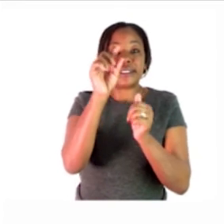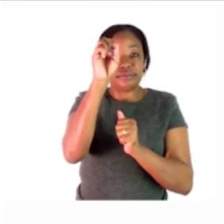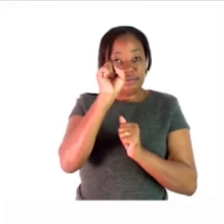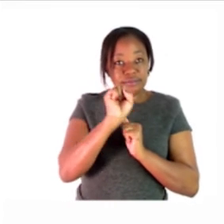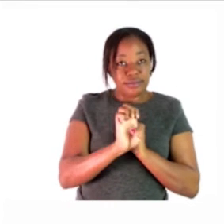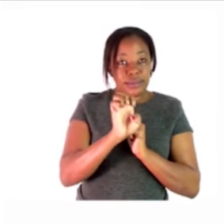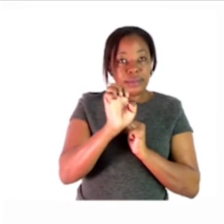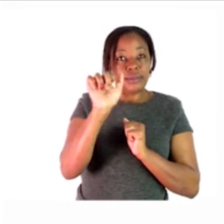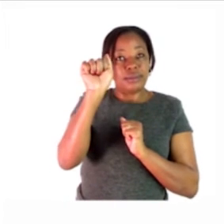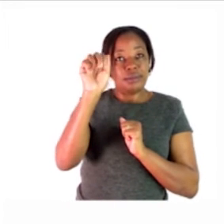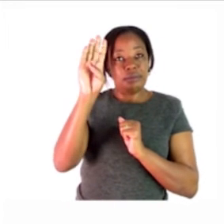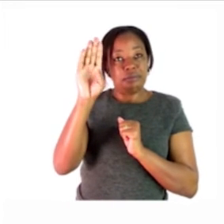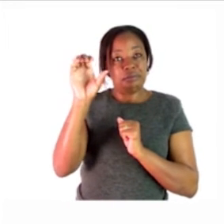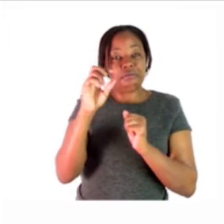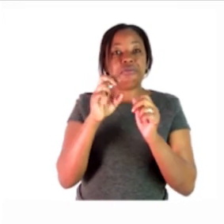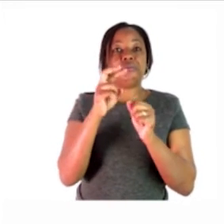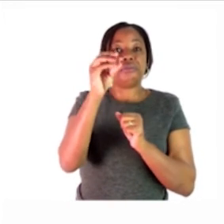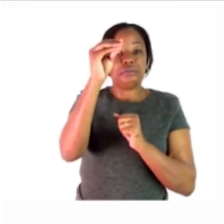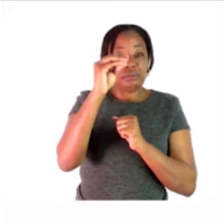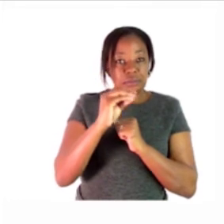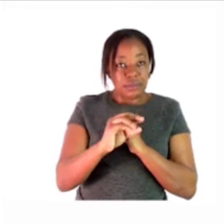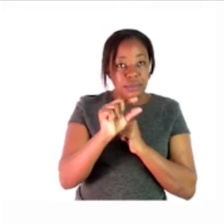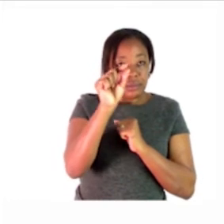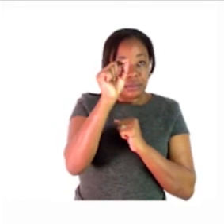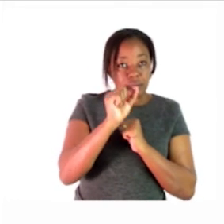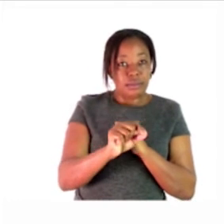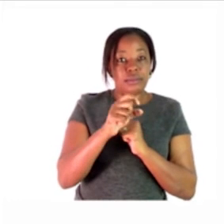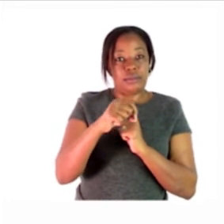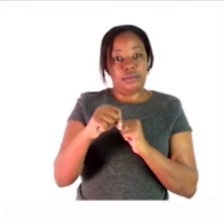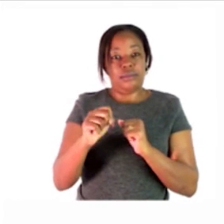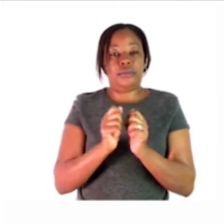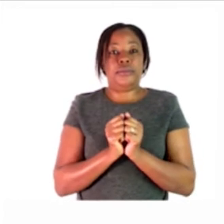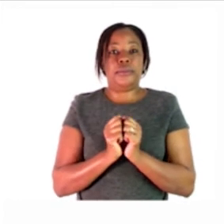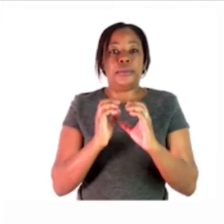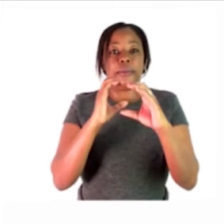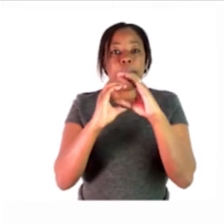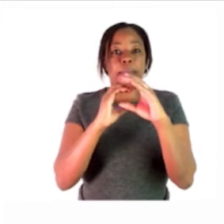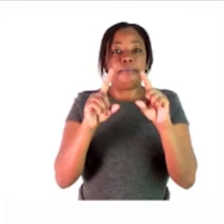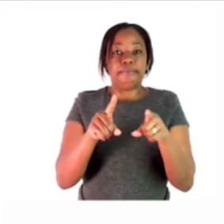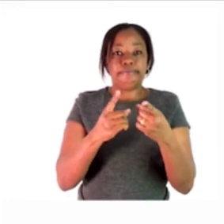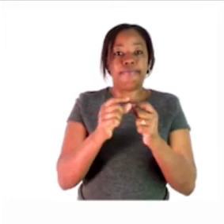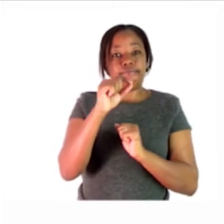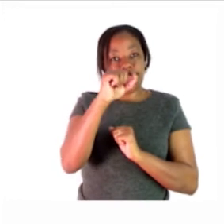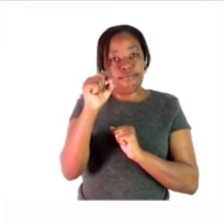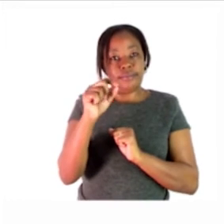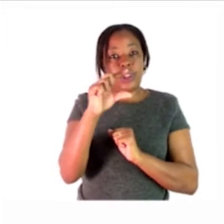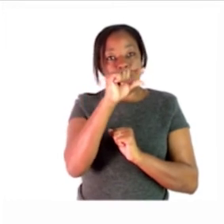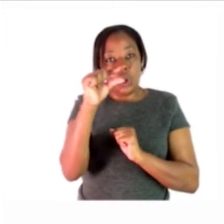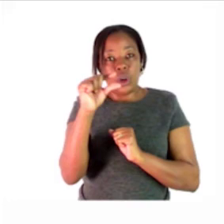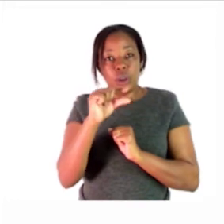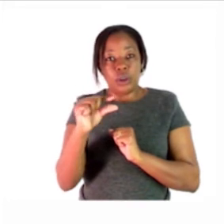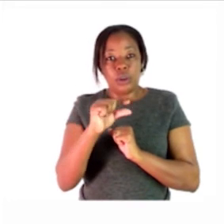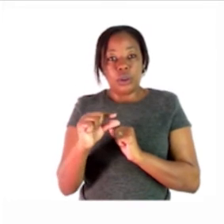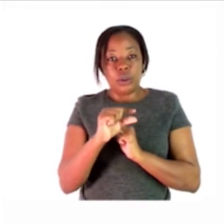for me the names of those communicating tools. You just have to look on the codes and write the alphabet